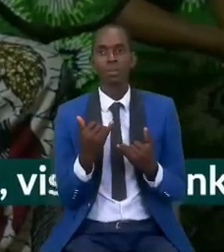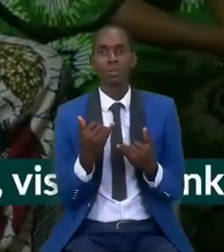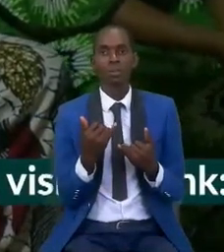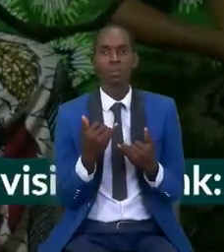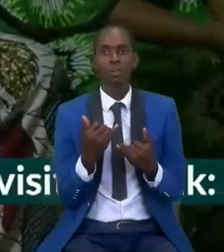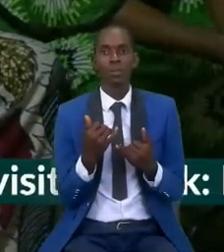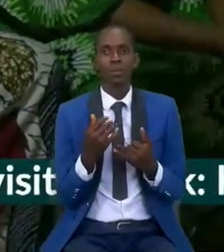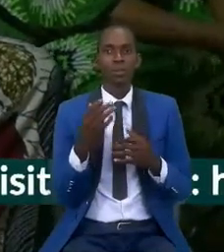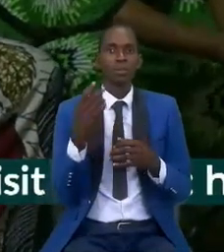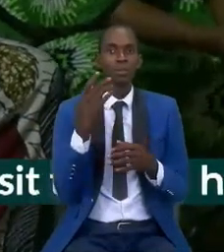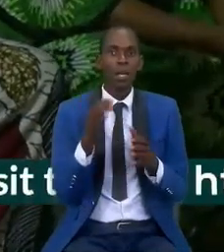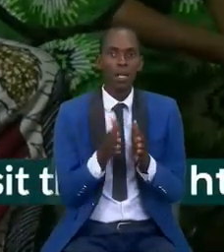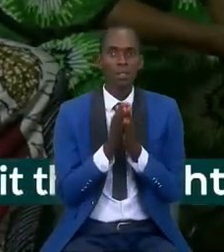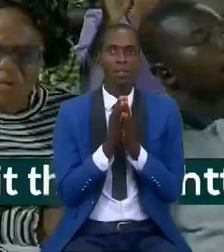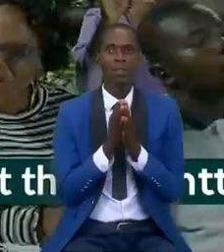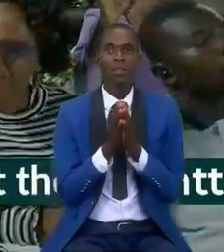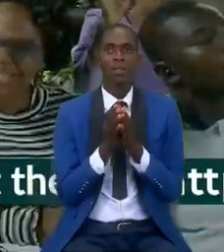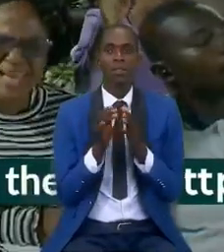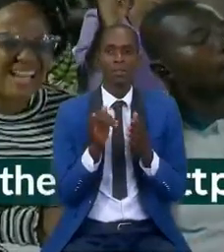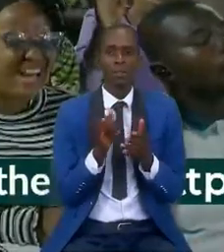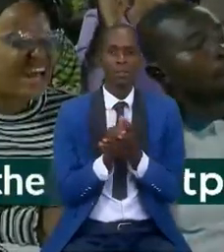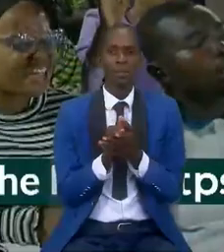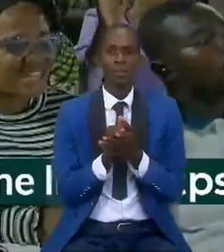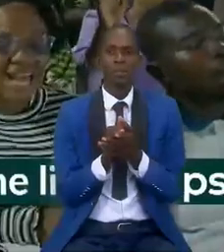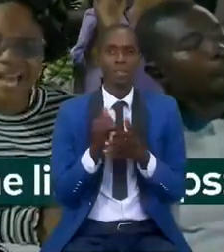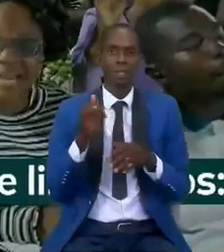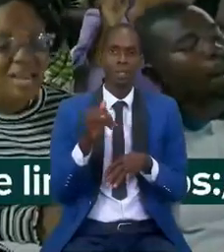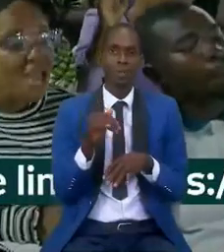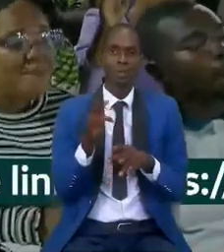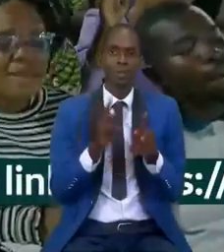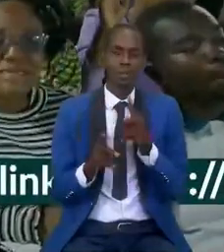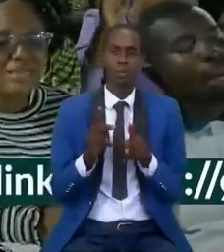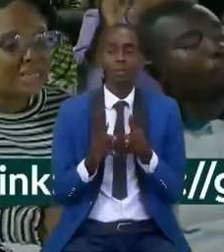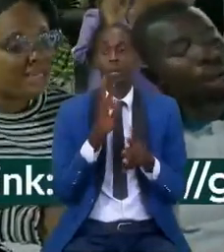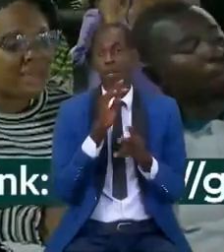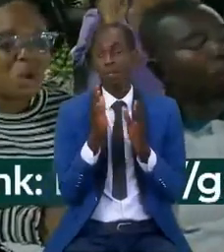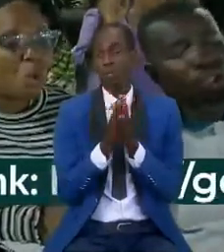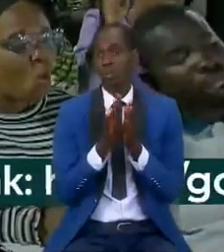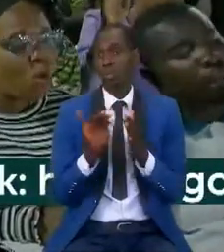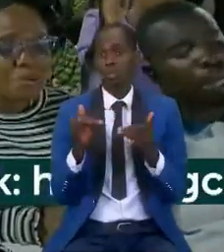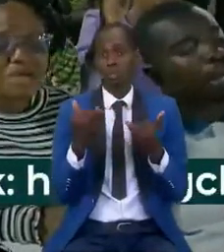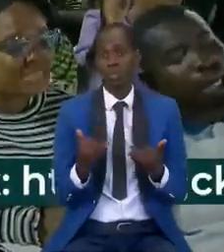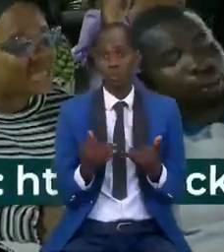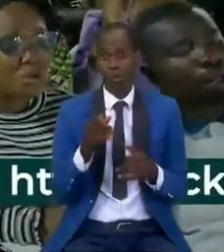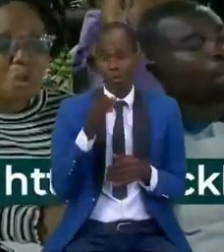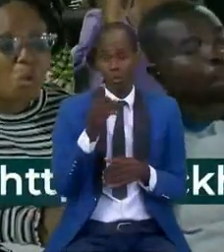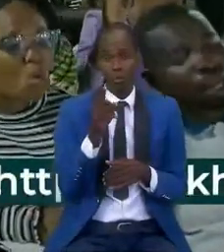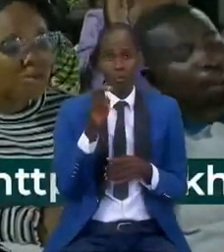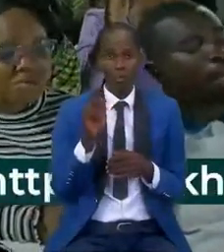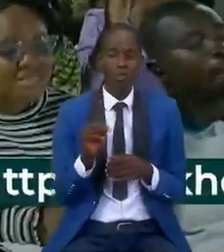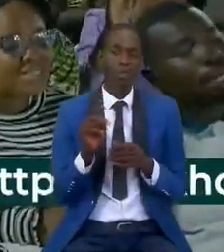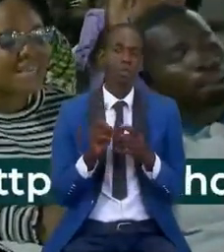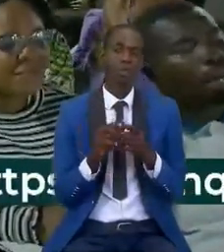wherever you're okay over there they are finished then Addie